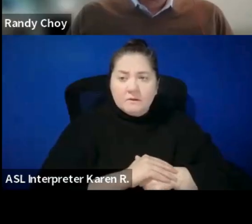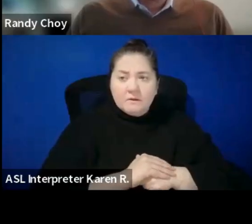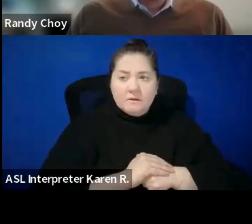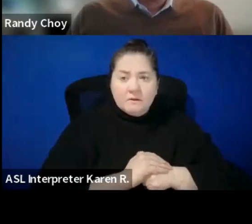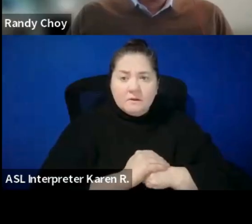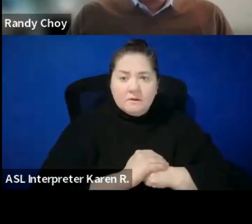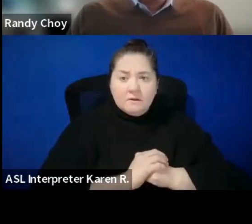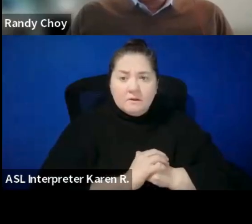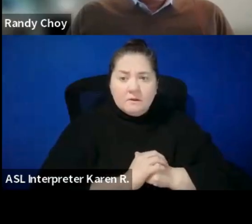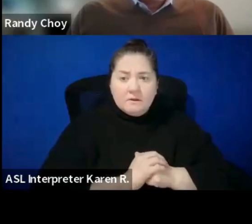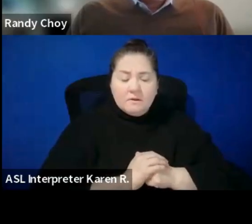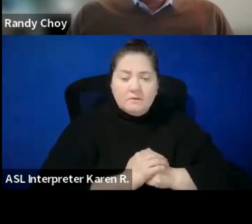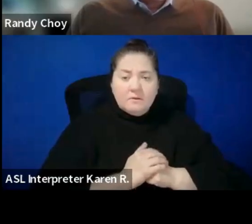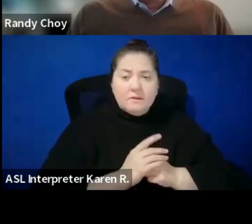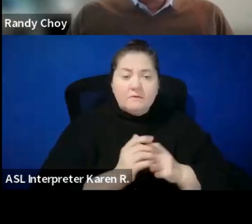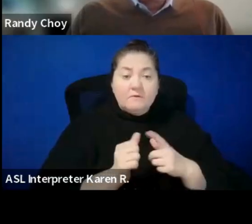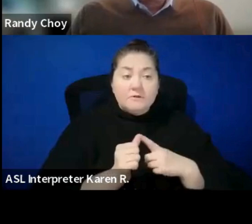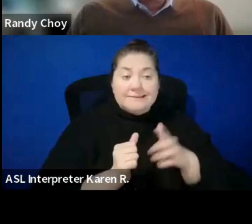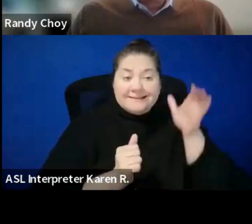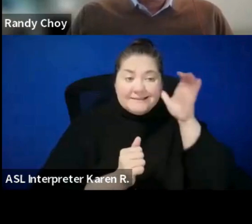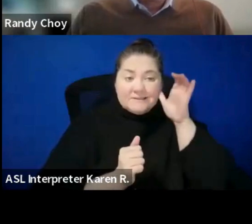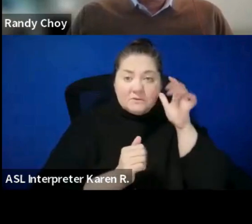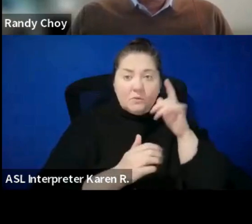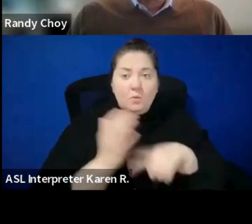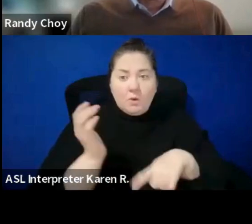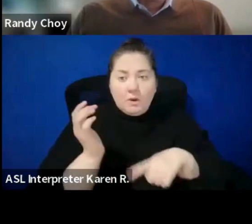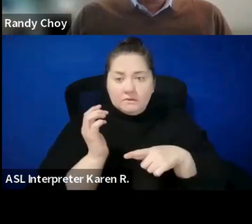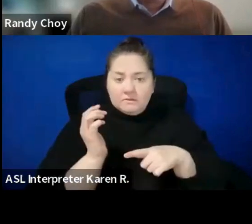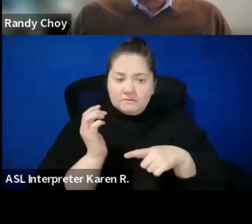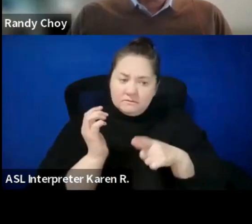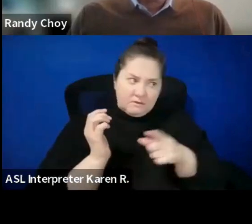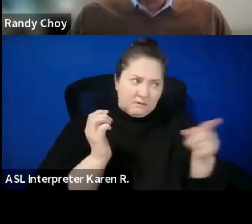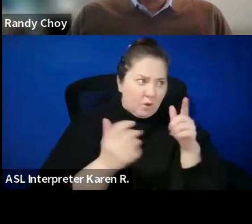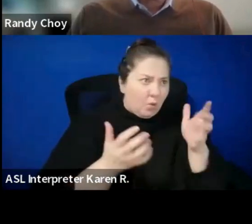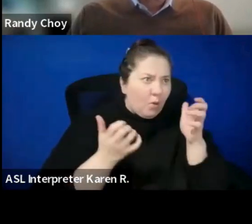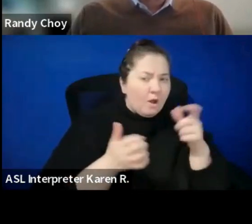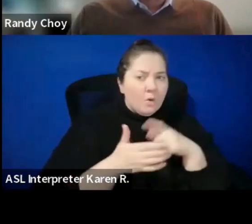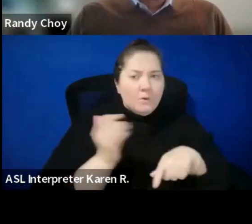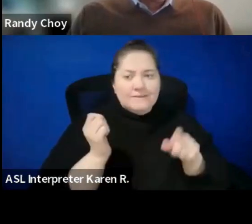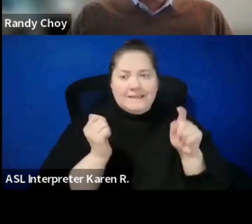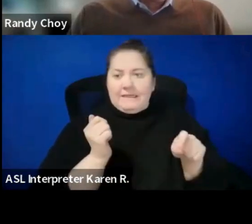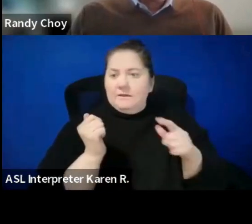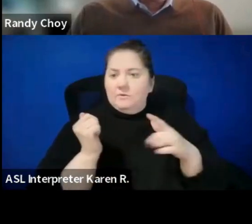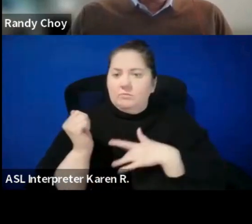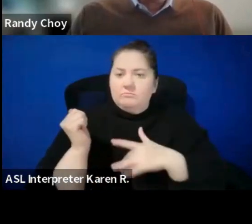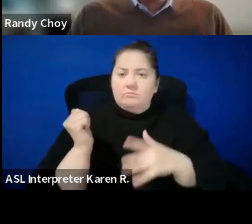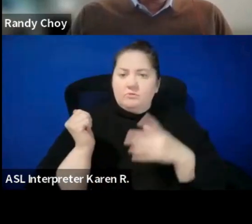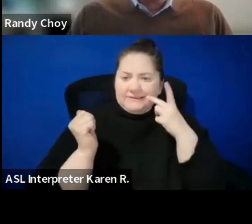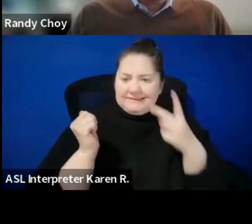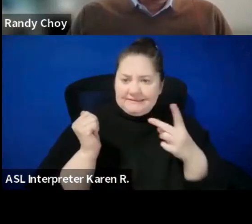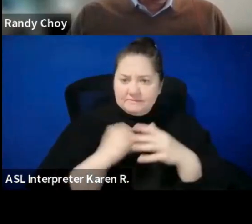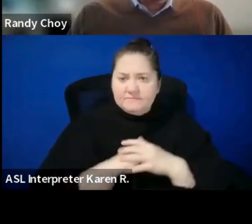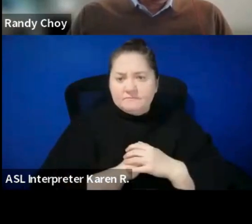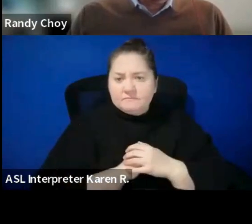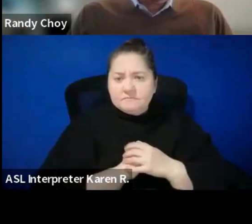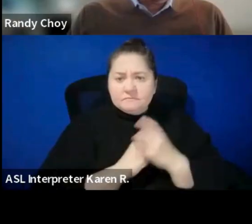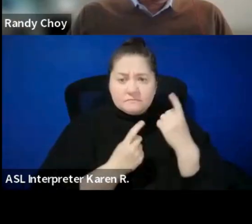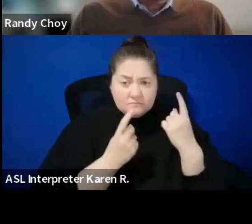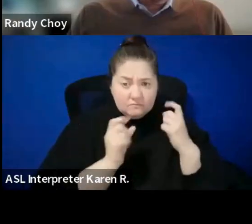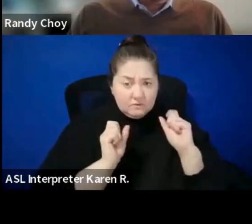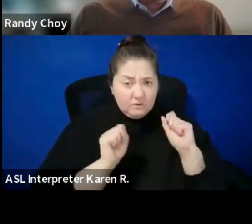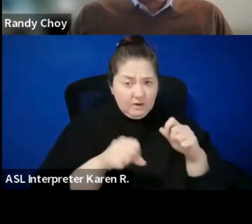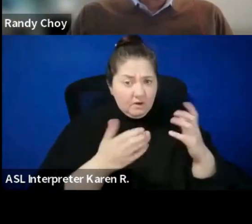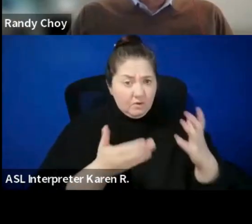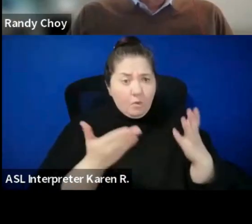about is listen to what your funders want and need. What are the trends you're seeing? And then, of course, consider what you have to